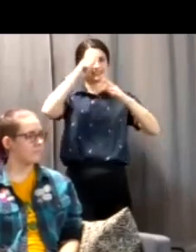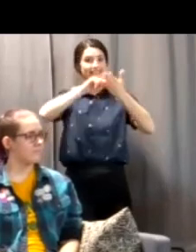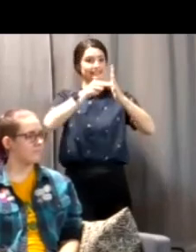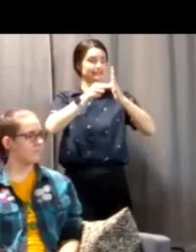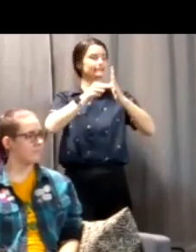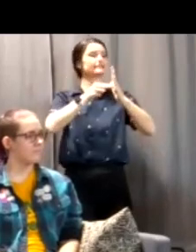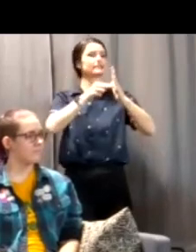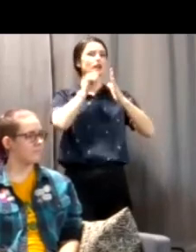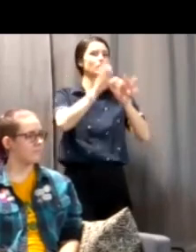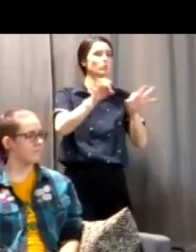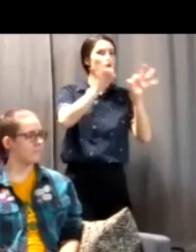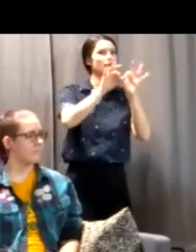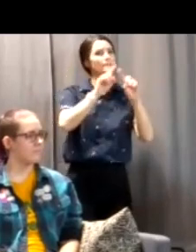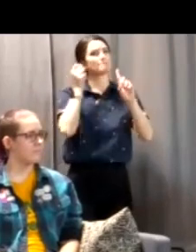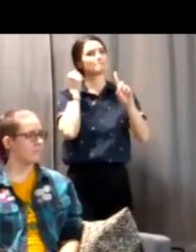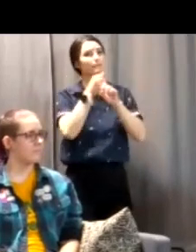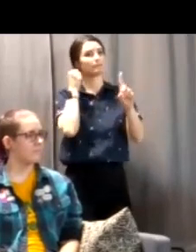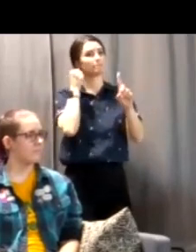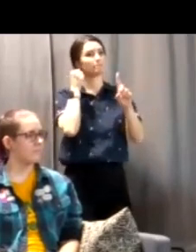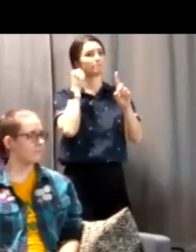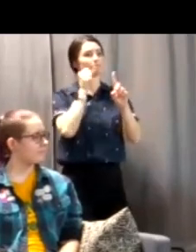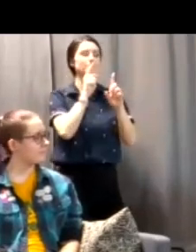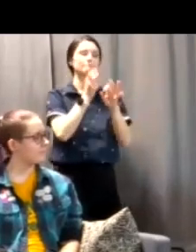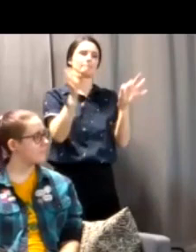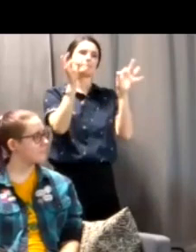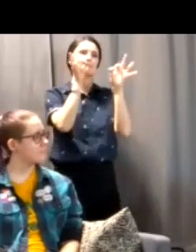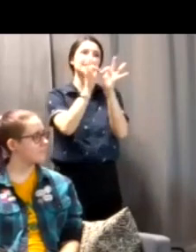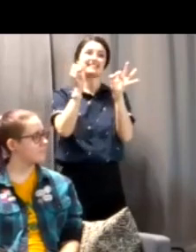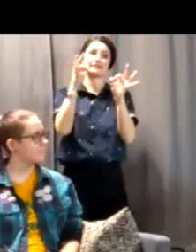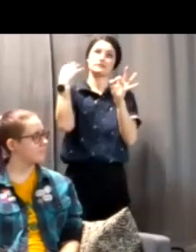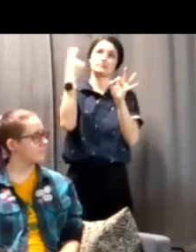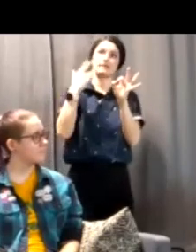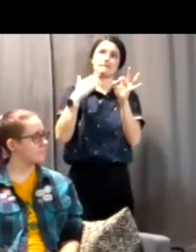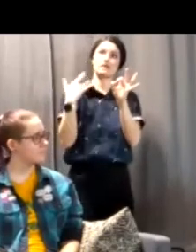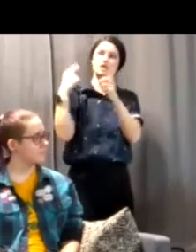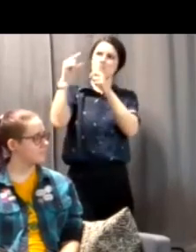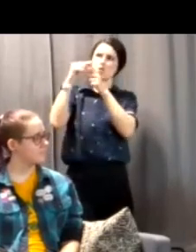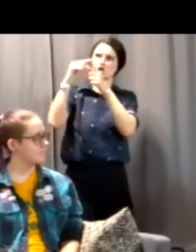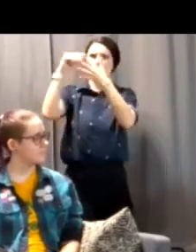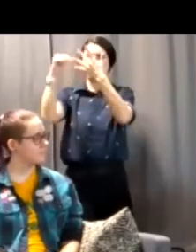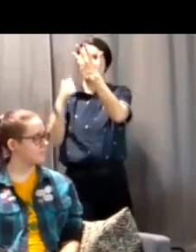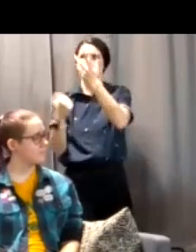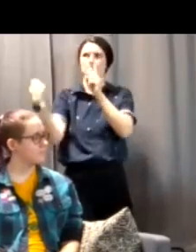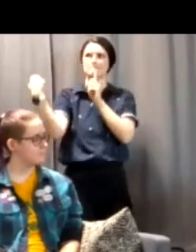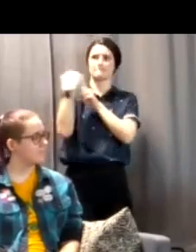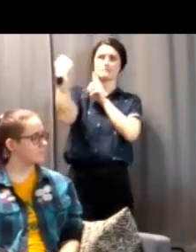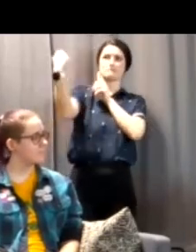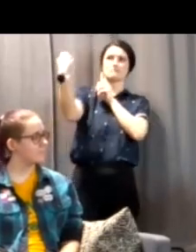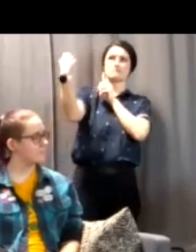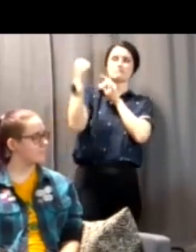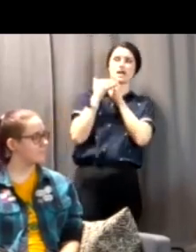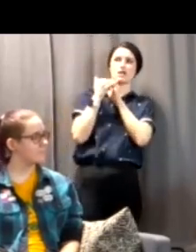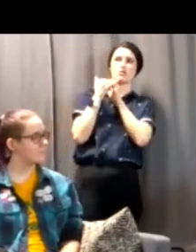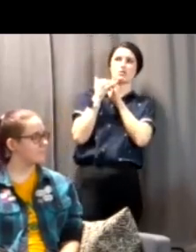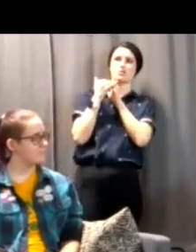the impact, but just a moment when to think about where that other person is coming from and they might have